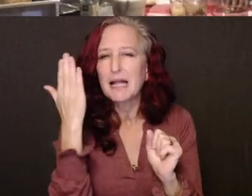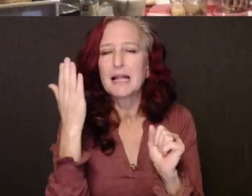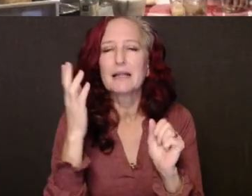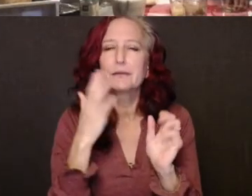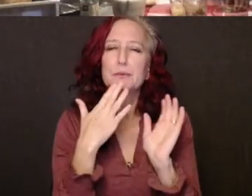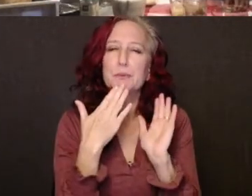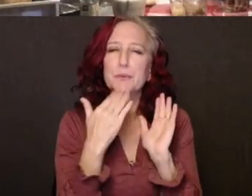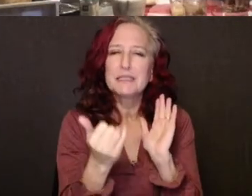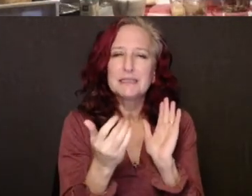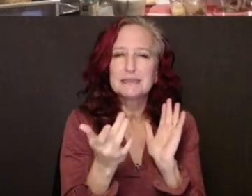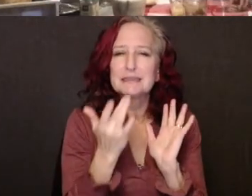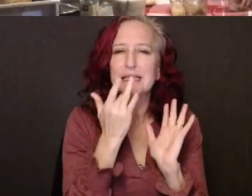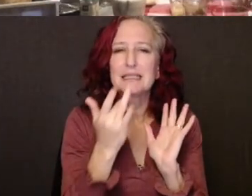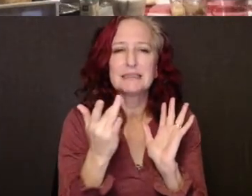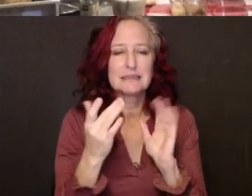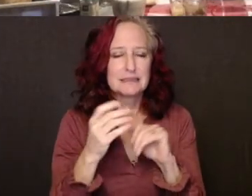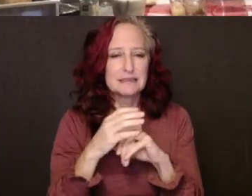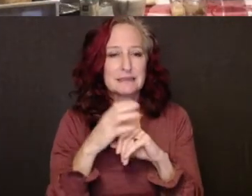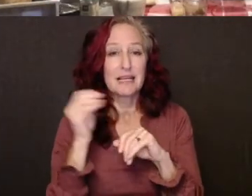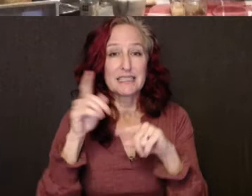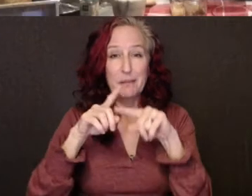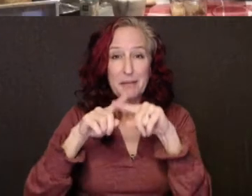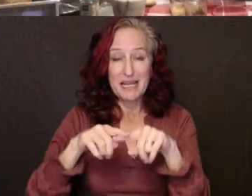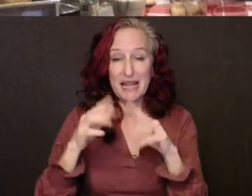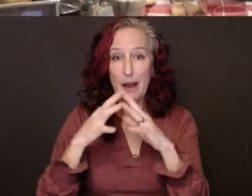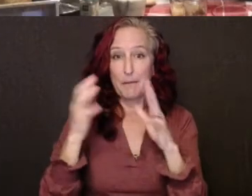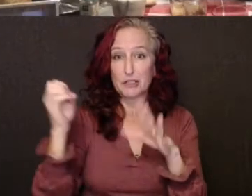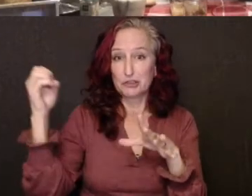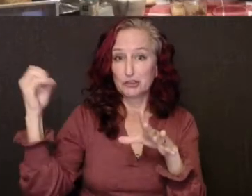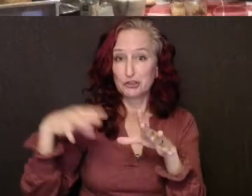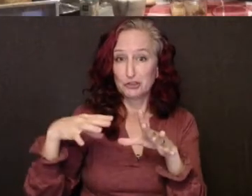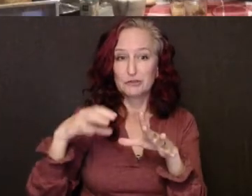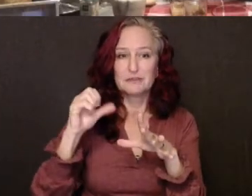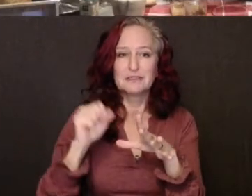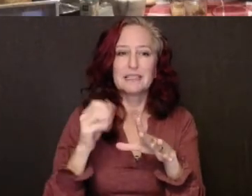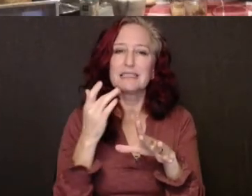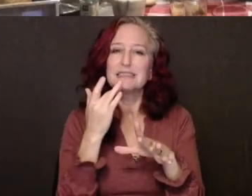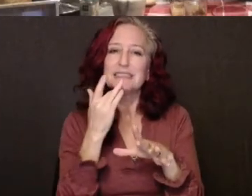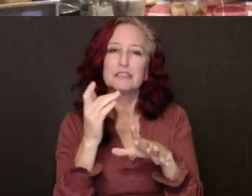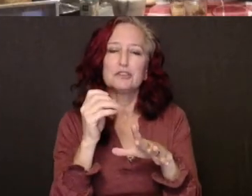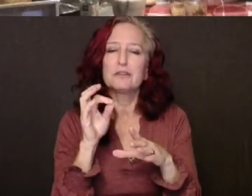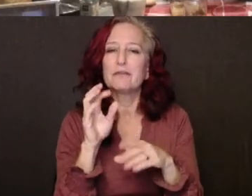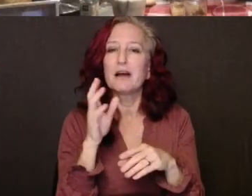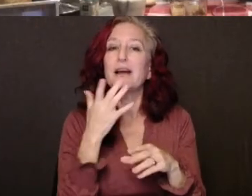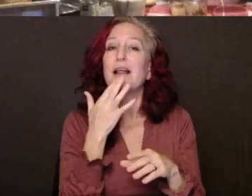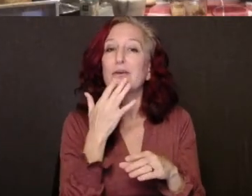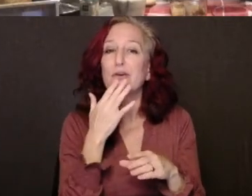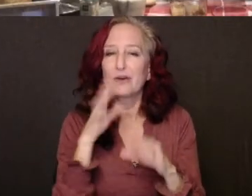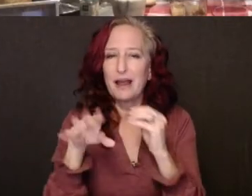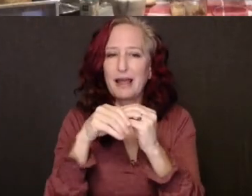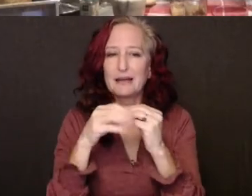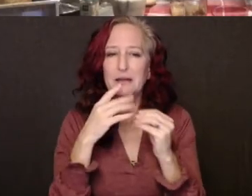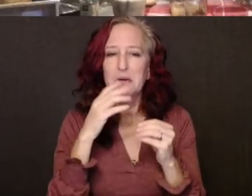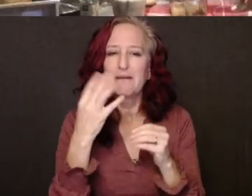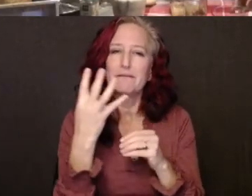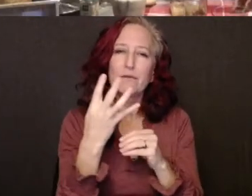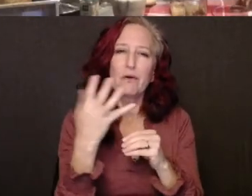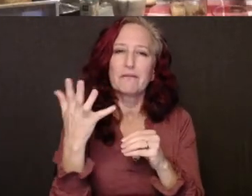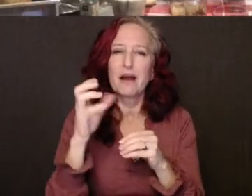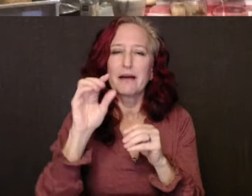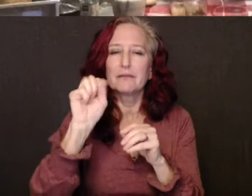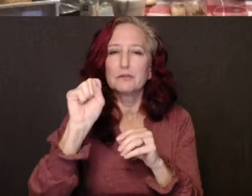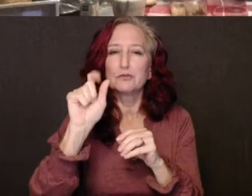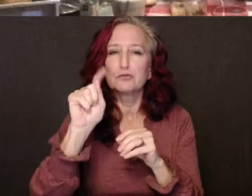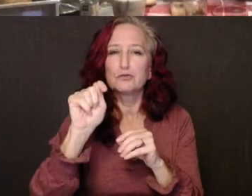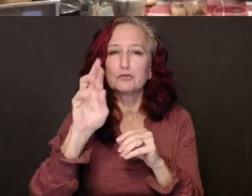ingredient to put in is saffron. I love this. Like it's such a nice spice. We use it in a lot of